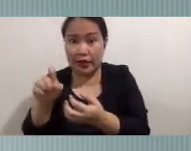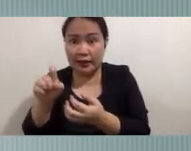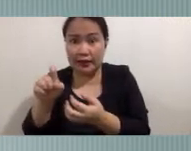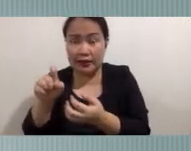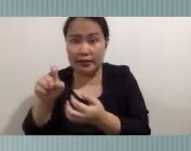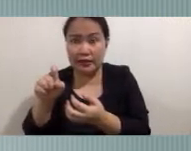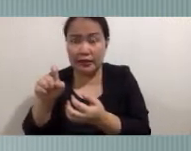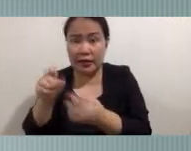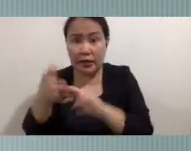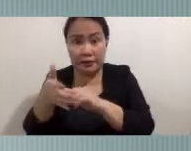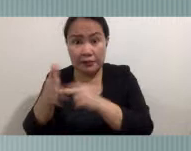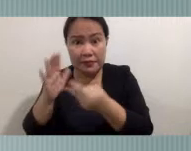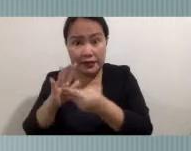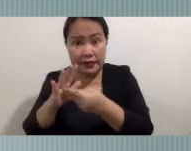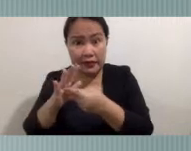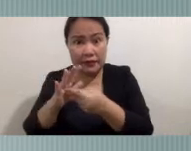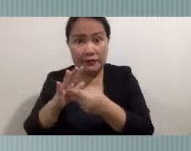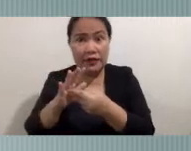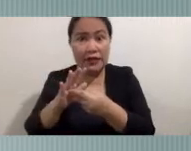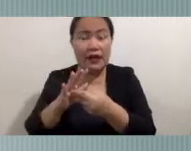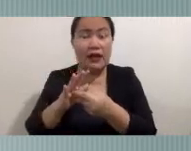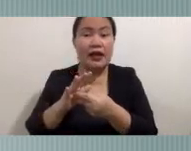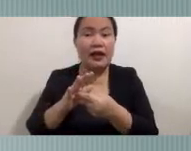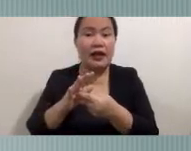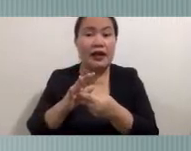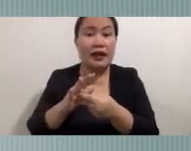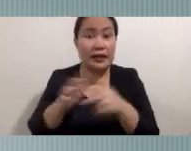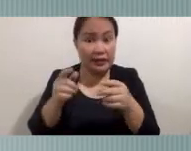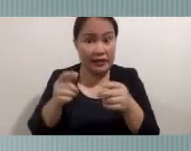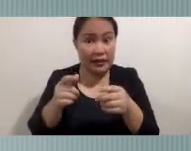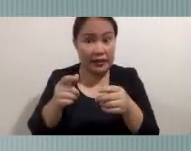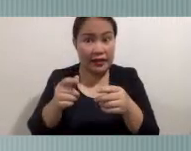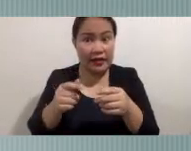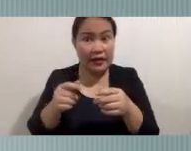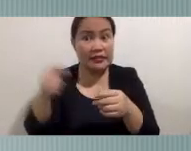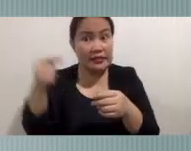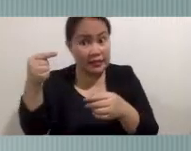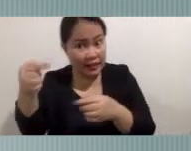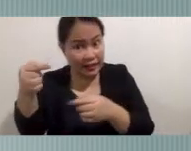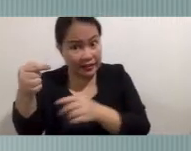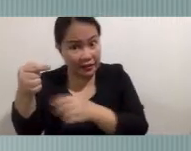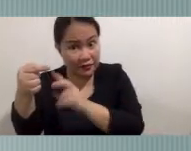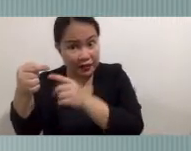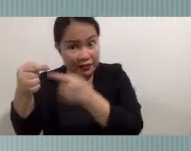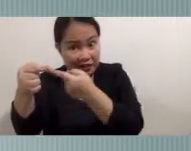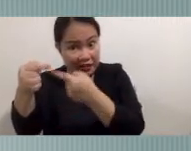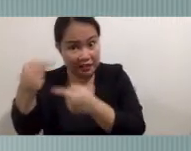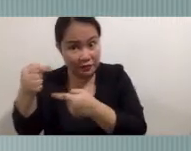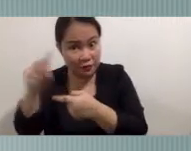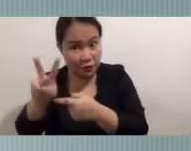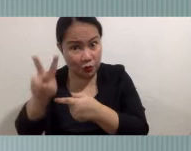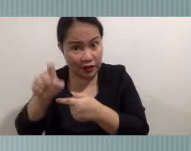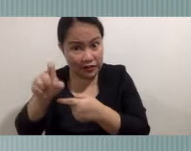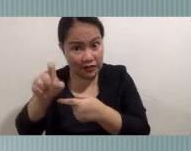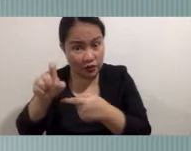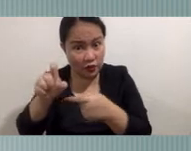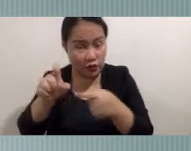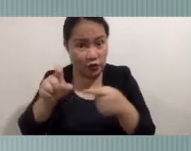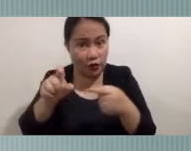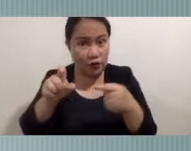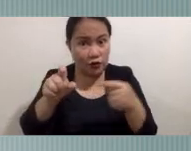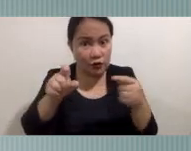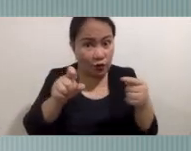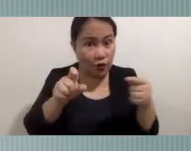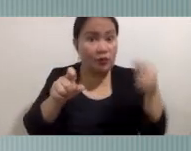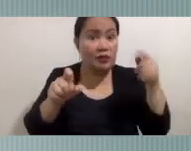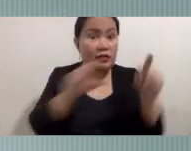to, ibig sabihin, negative ang larger integer mo. So, the larger integer